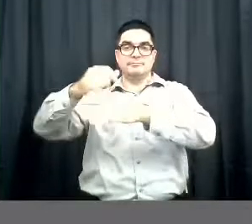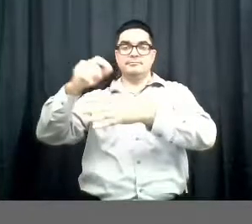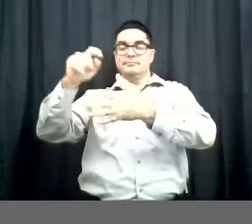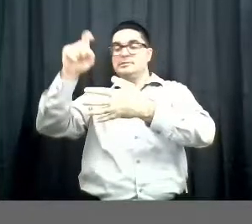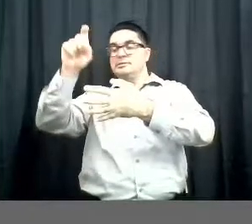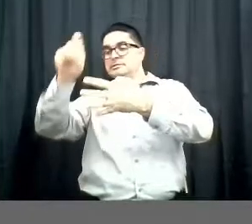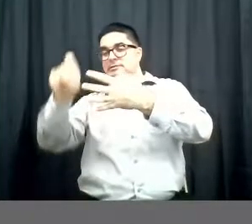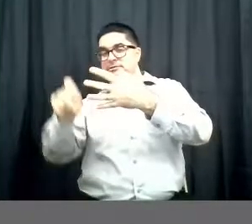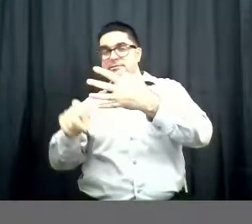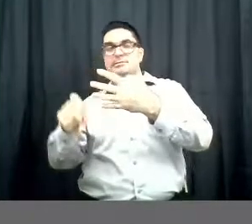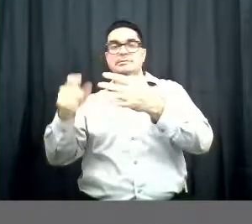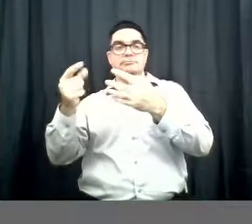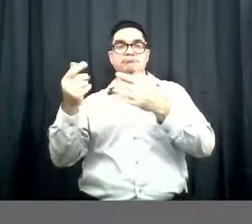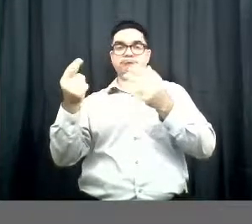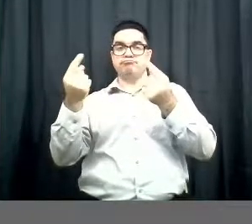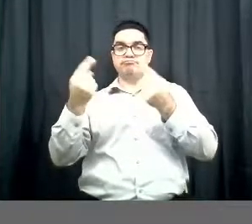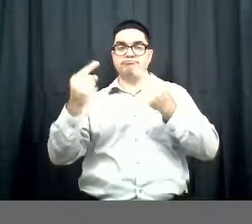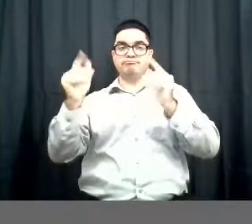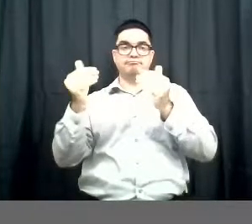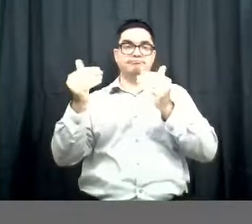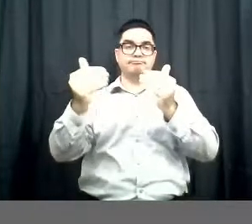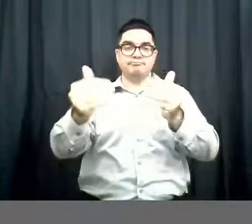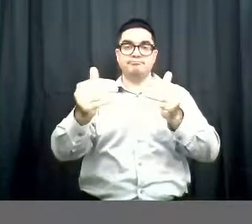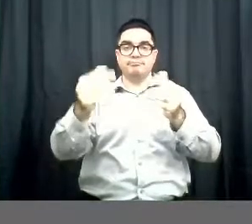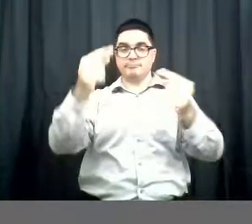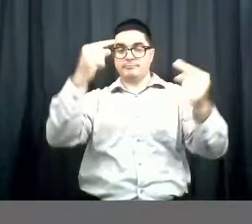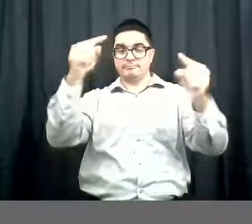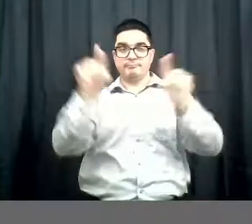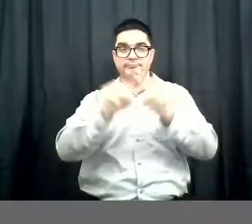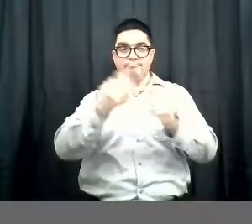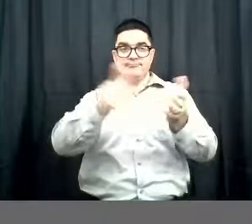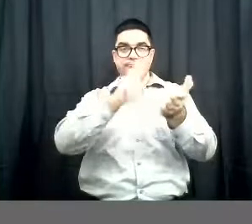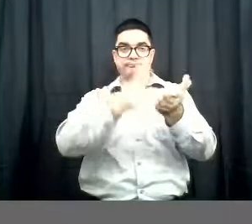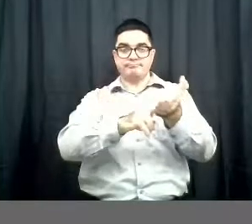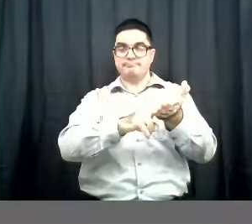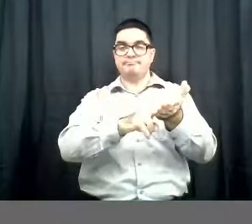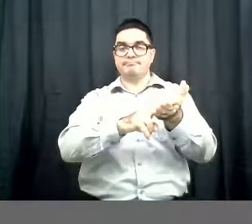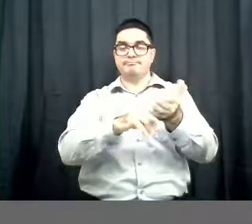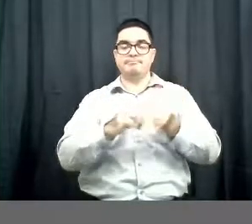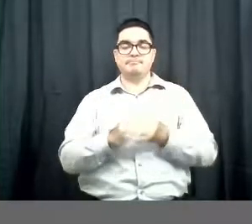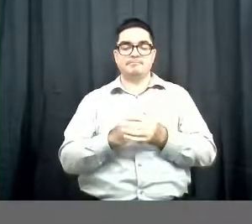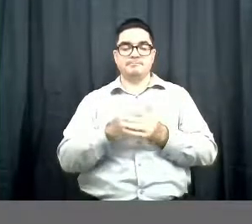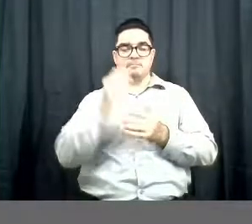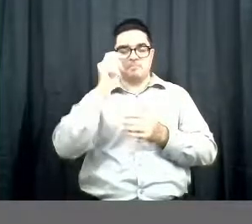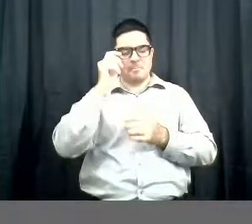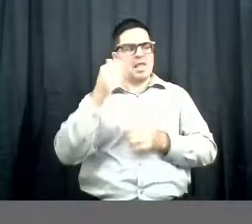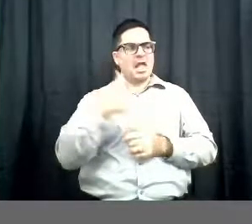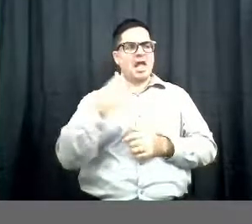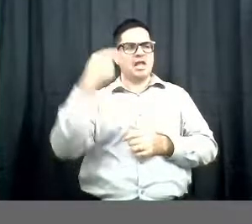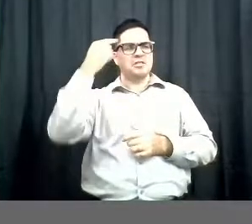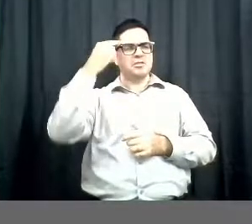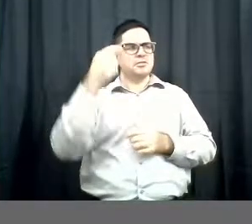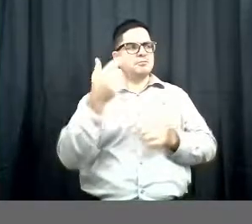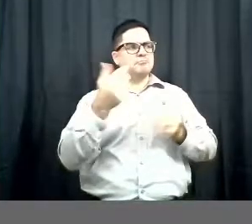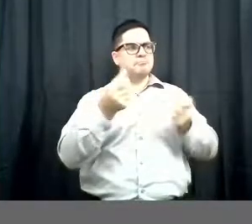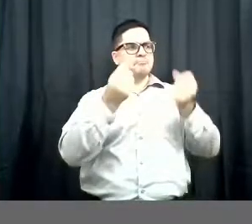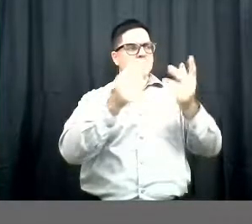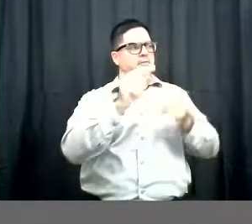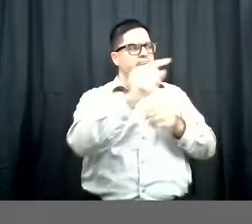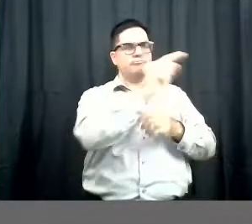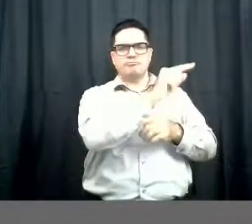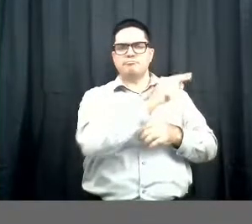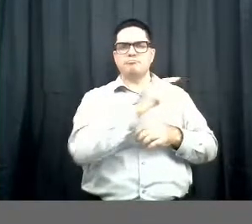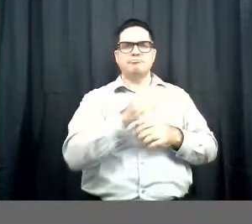possible. So I think that there are many stakeholders that are pleased with the work that has been done to date. And there are many stakeholders and